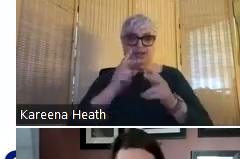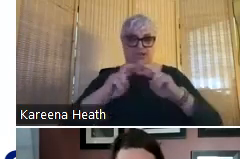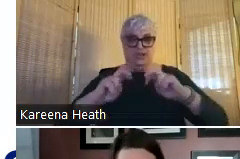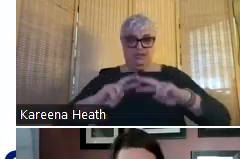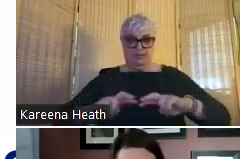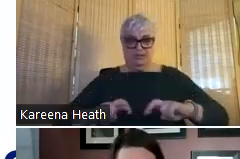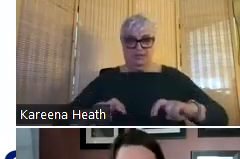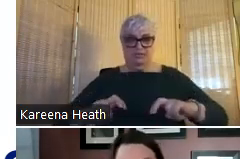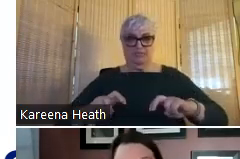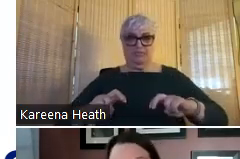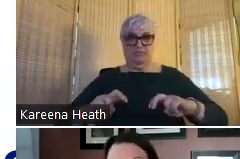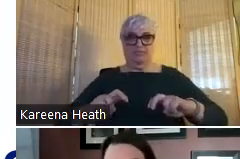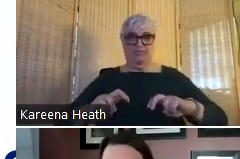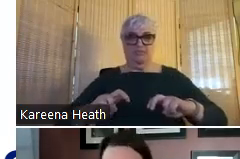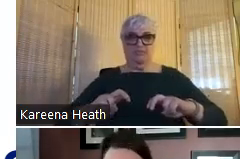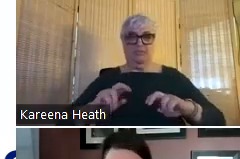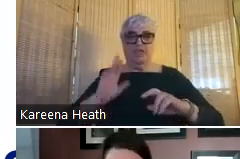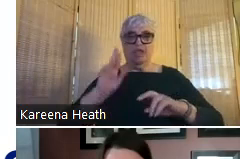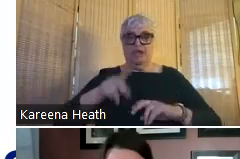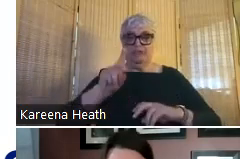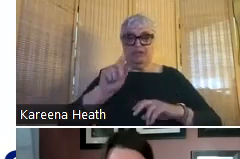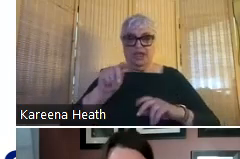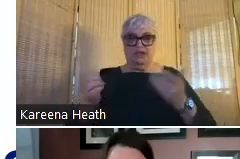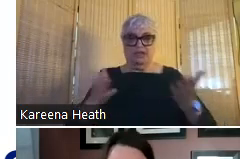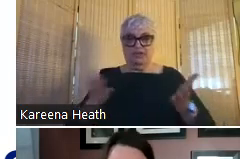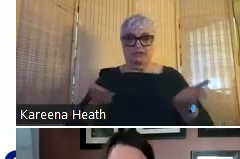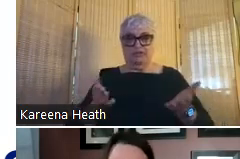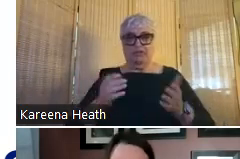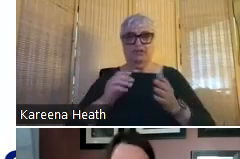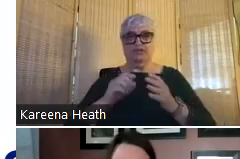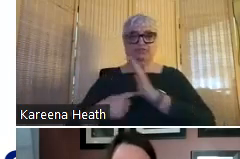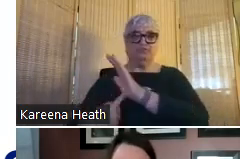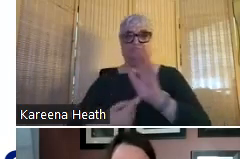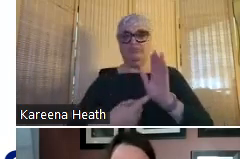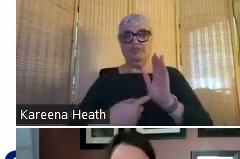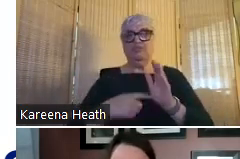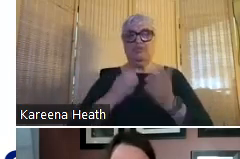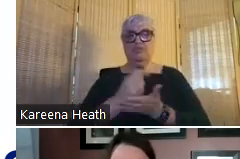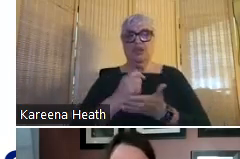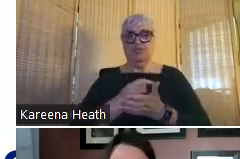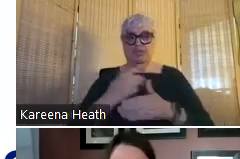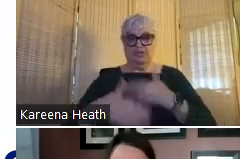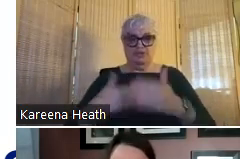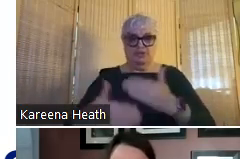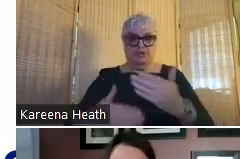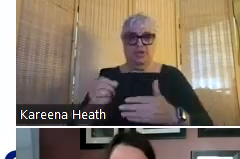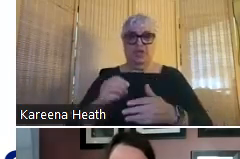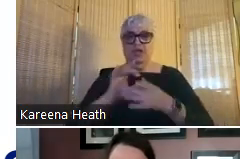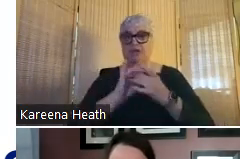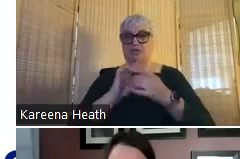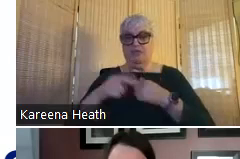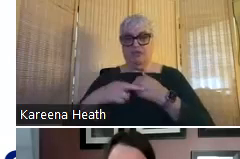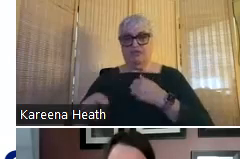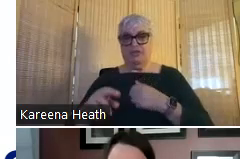initial assessment, update the service plan to reflect ongoing treatment needs, and referral and care coordination activities to